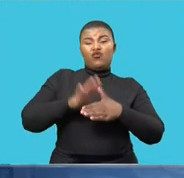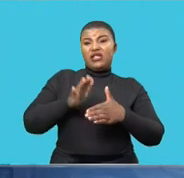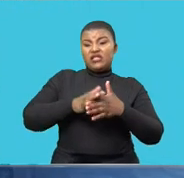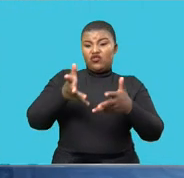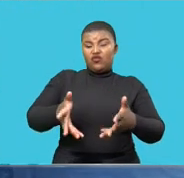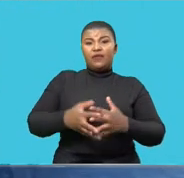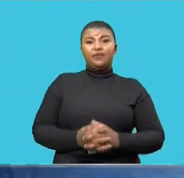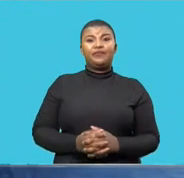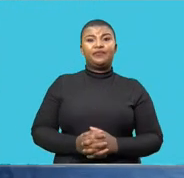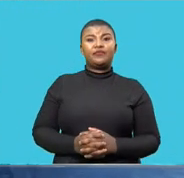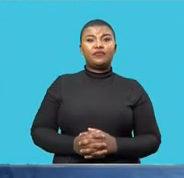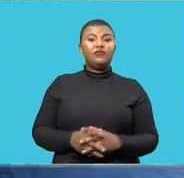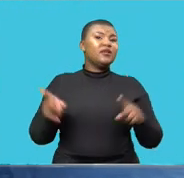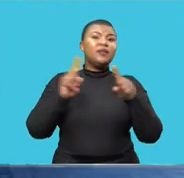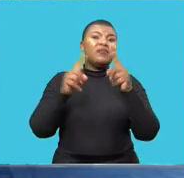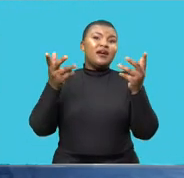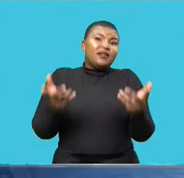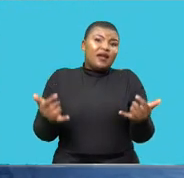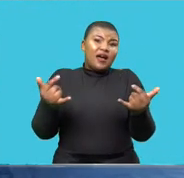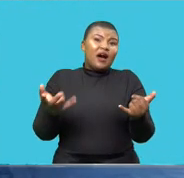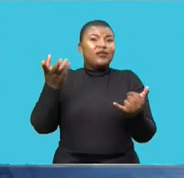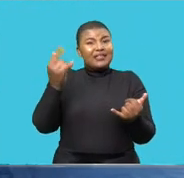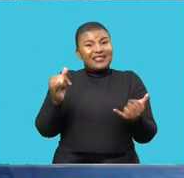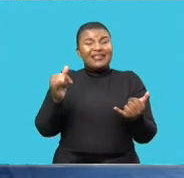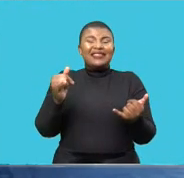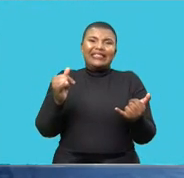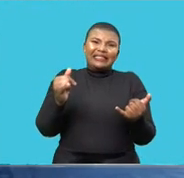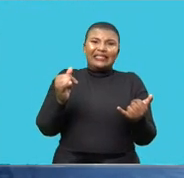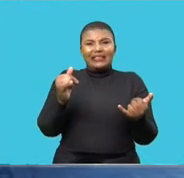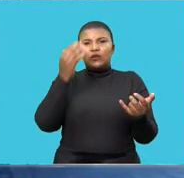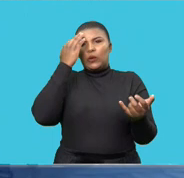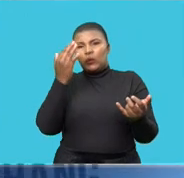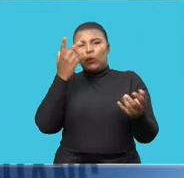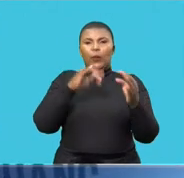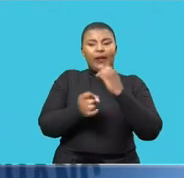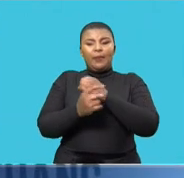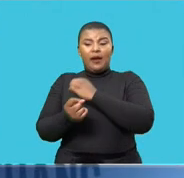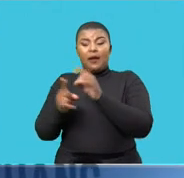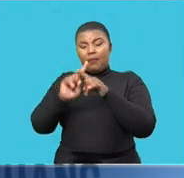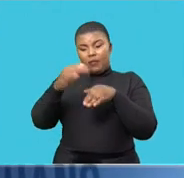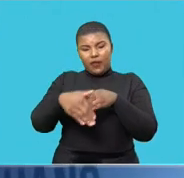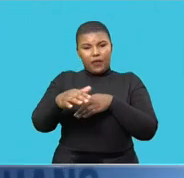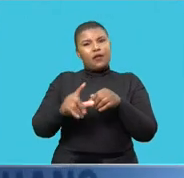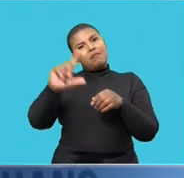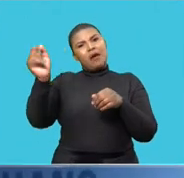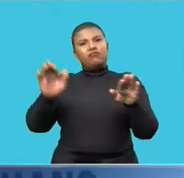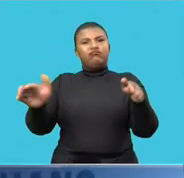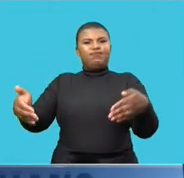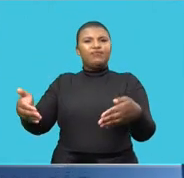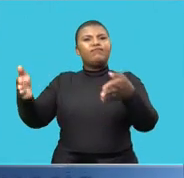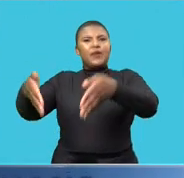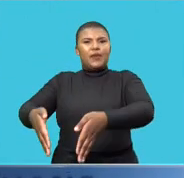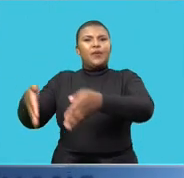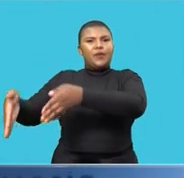incident. You know, for now, you know, it is still a very tense situation, but from here they will be going to the cemetery to lay their